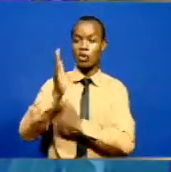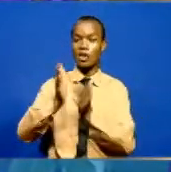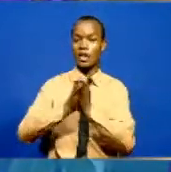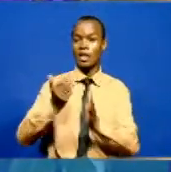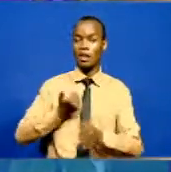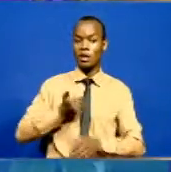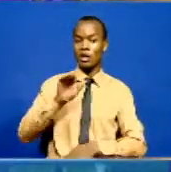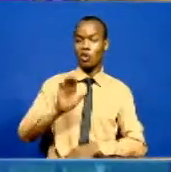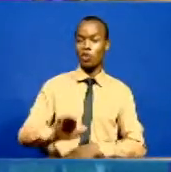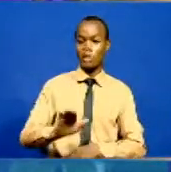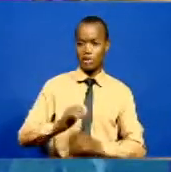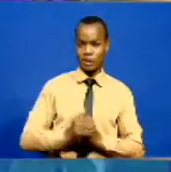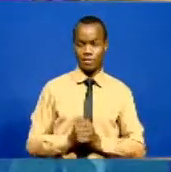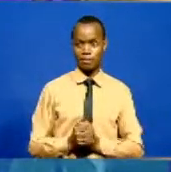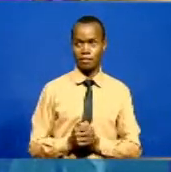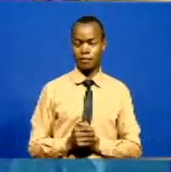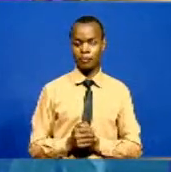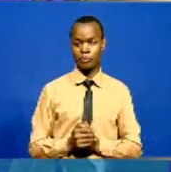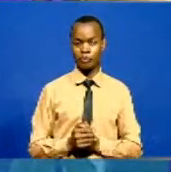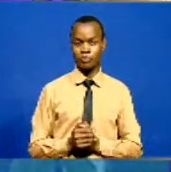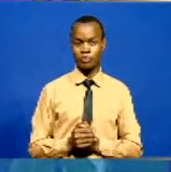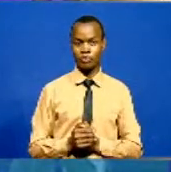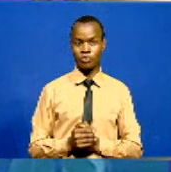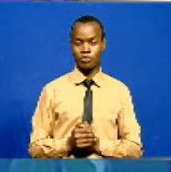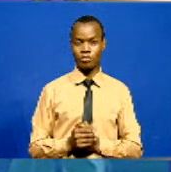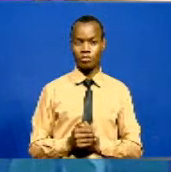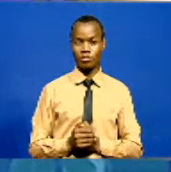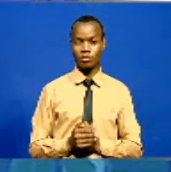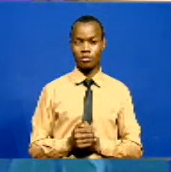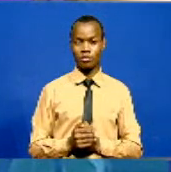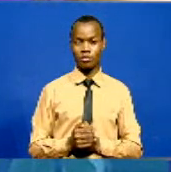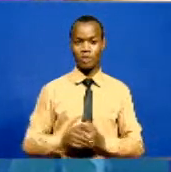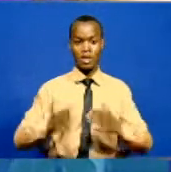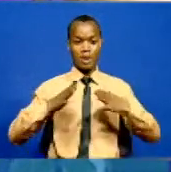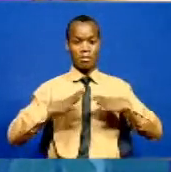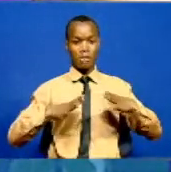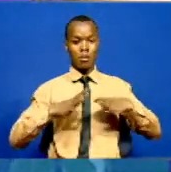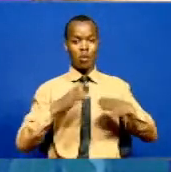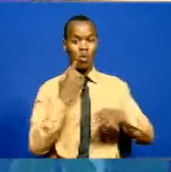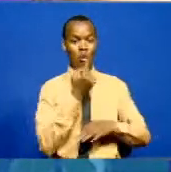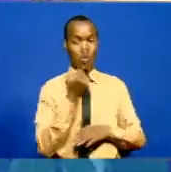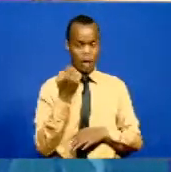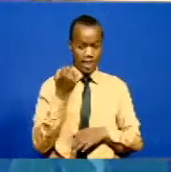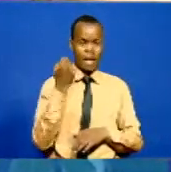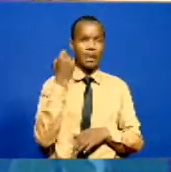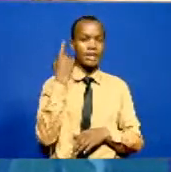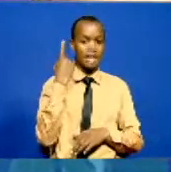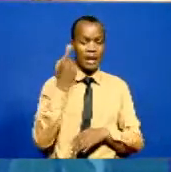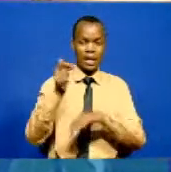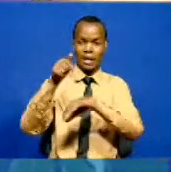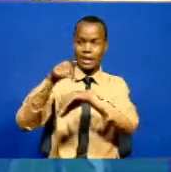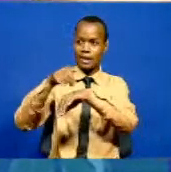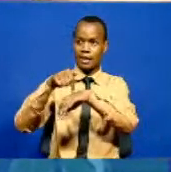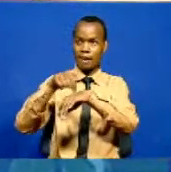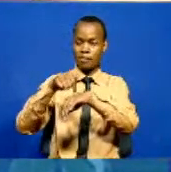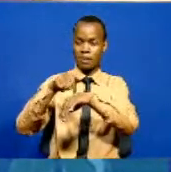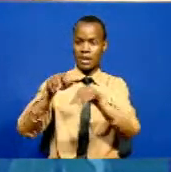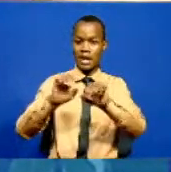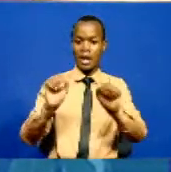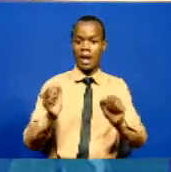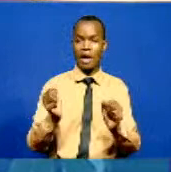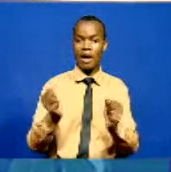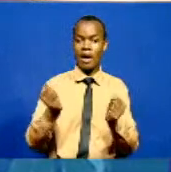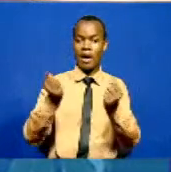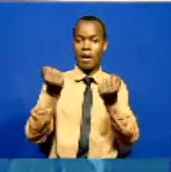kingdom. And therefore, for those who understood this, when time came for them